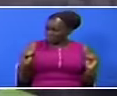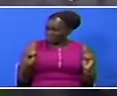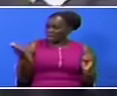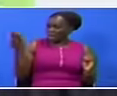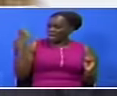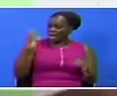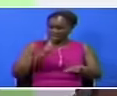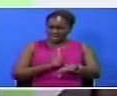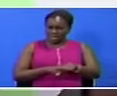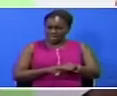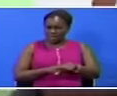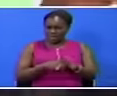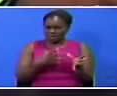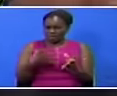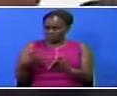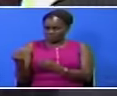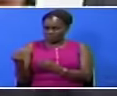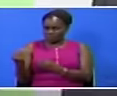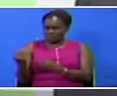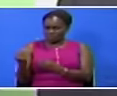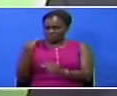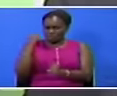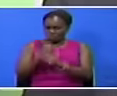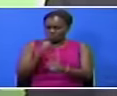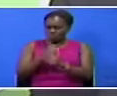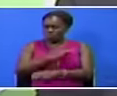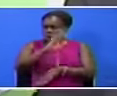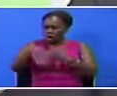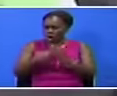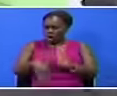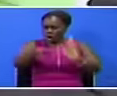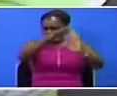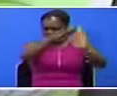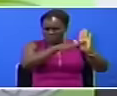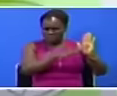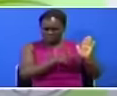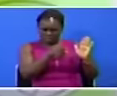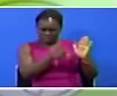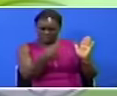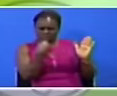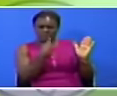time, we went through all the tedious programs that you people have listed.